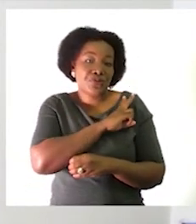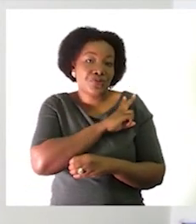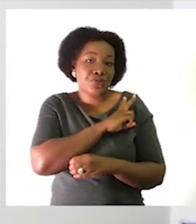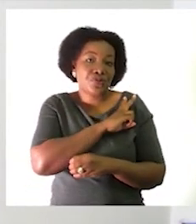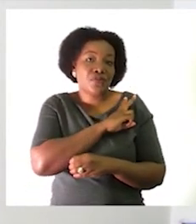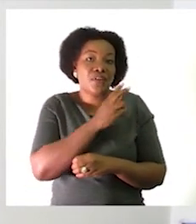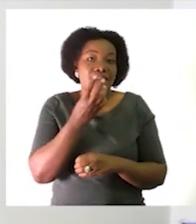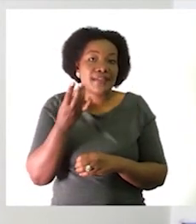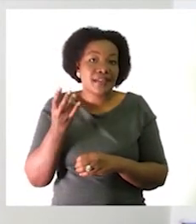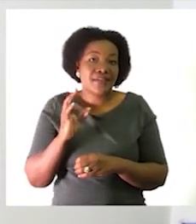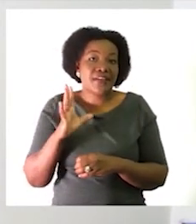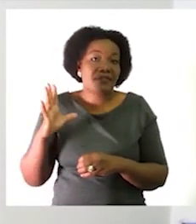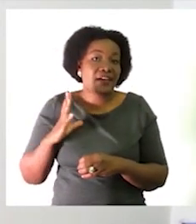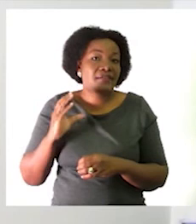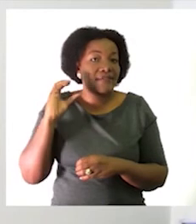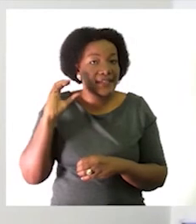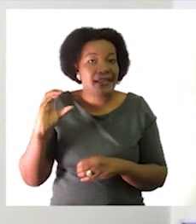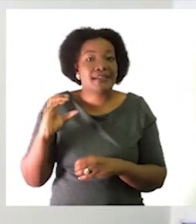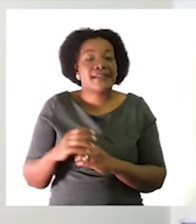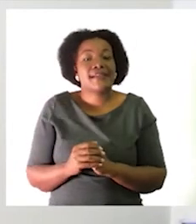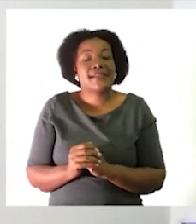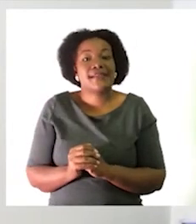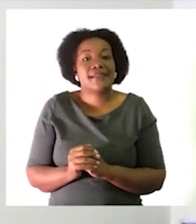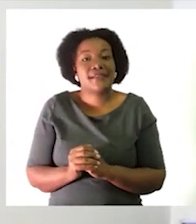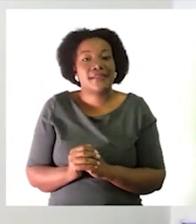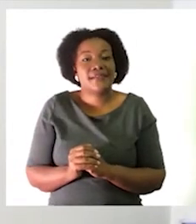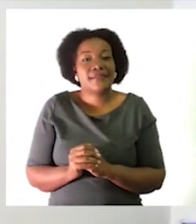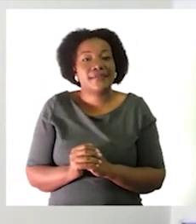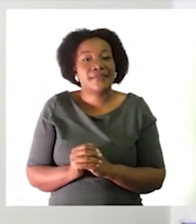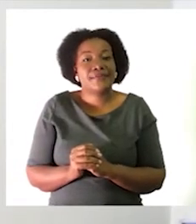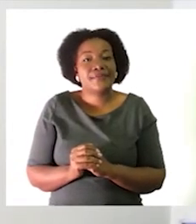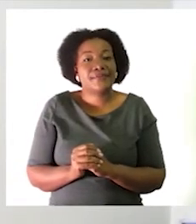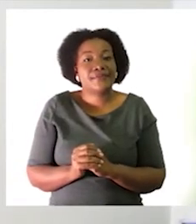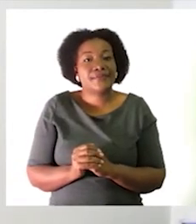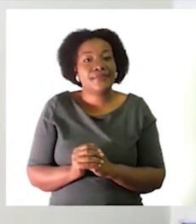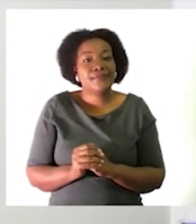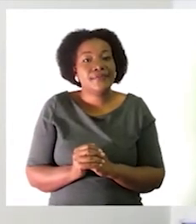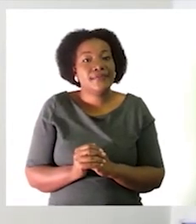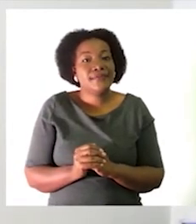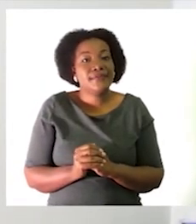275 cents. So in $2.75 we are having how many cents?